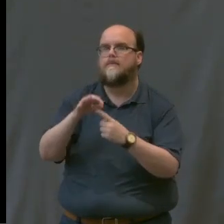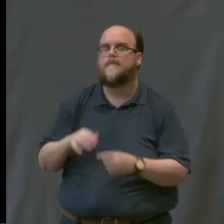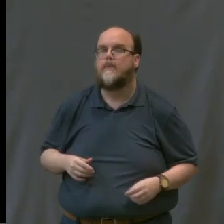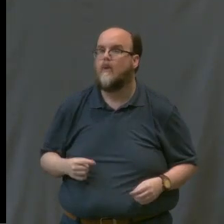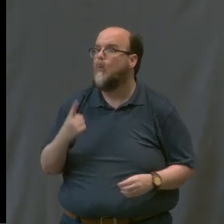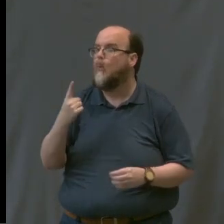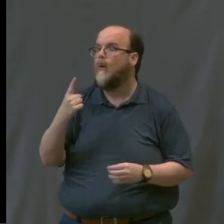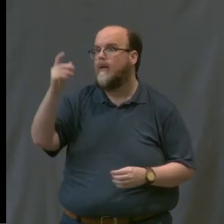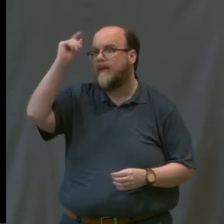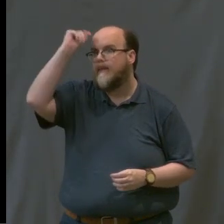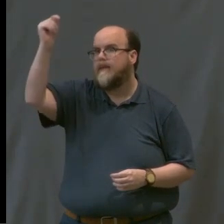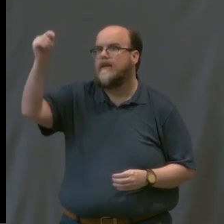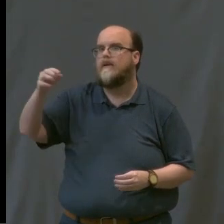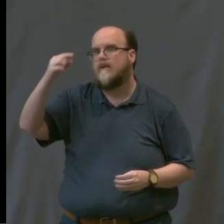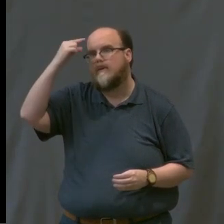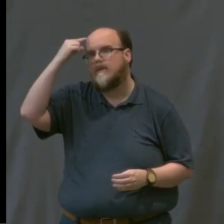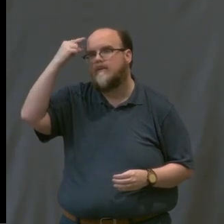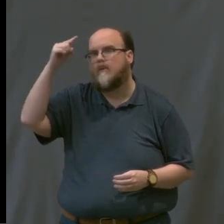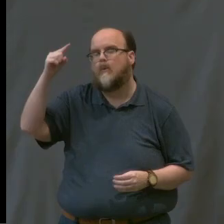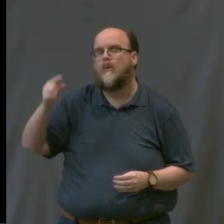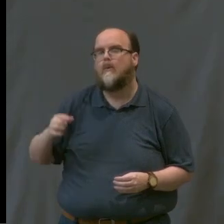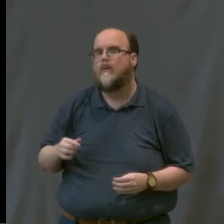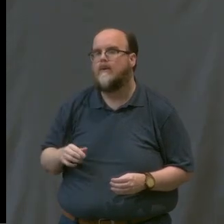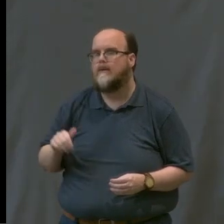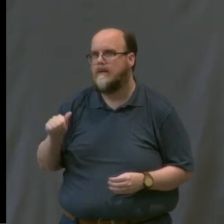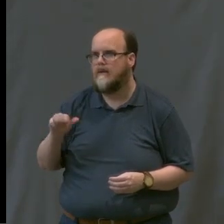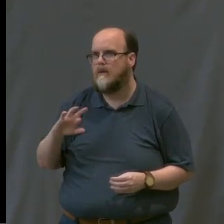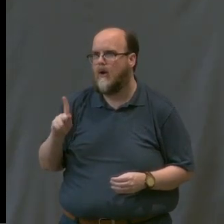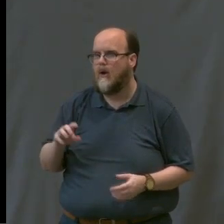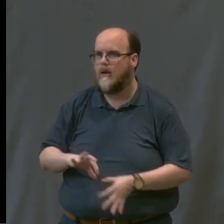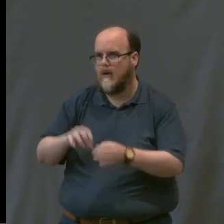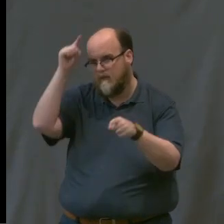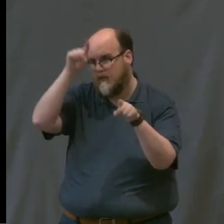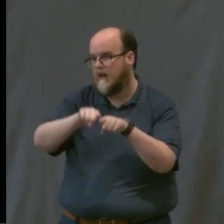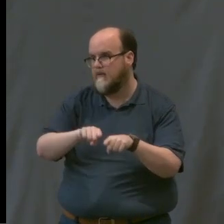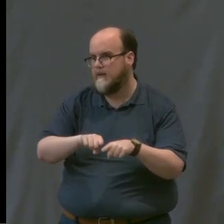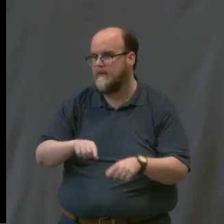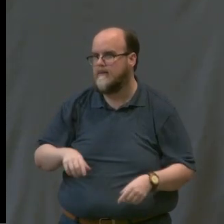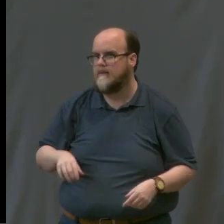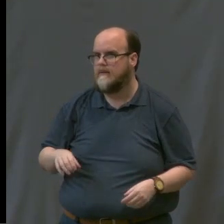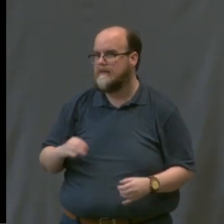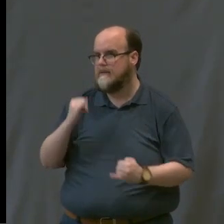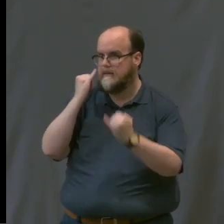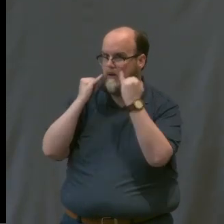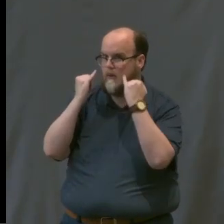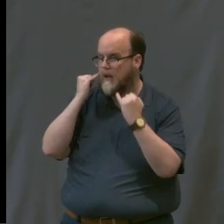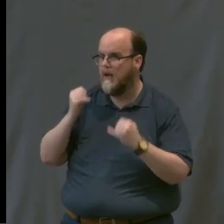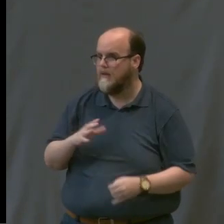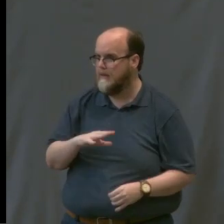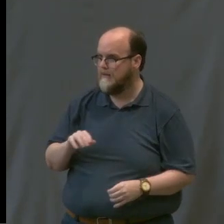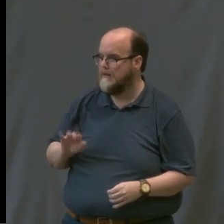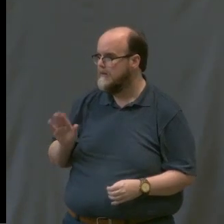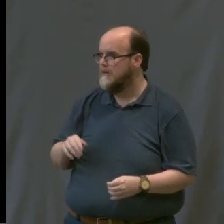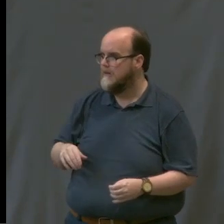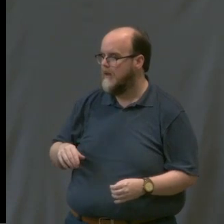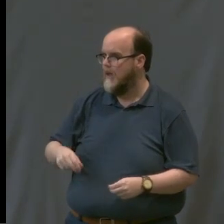One of the theories for the Ark of the Covenant is that Jeremiah and his priest and